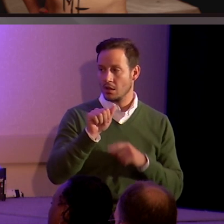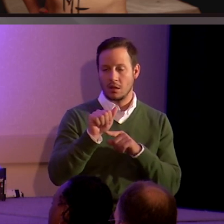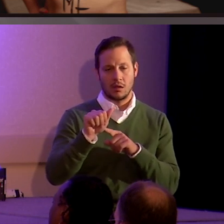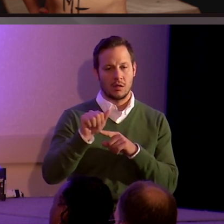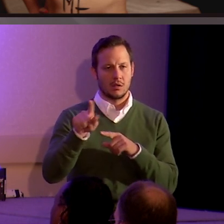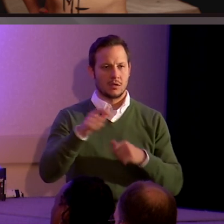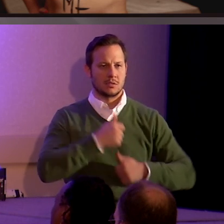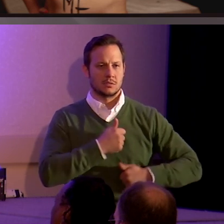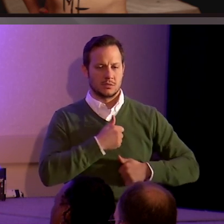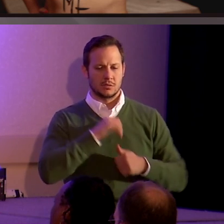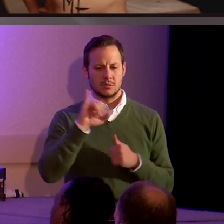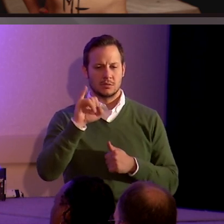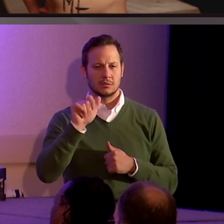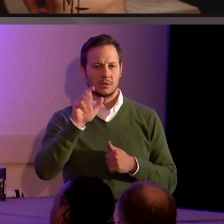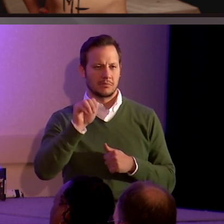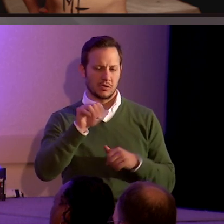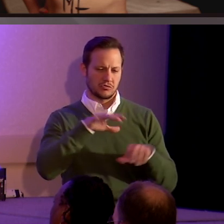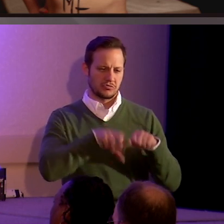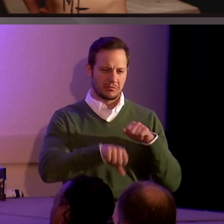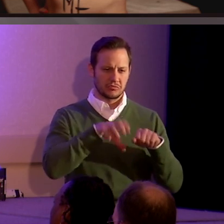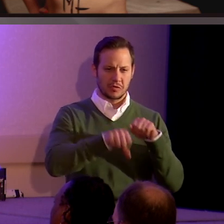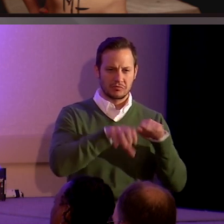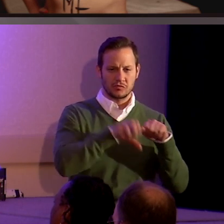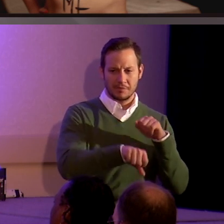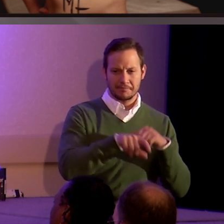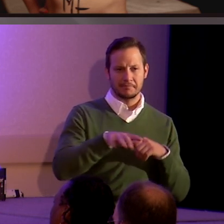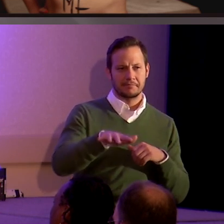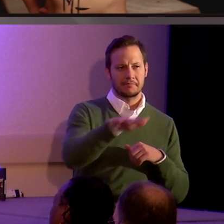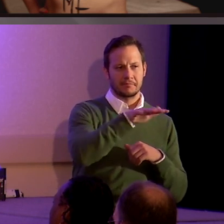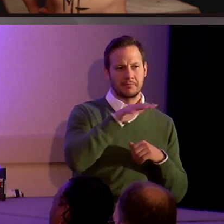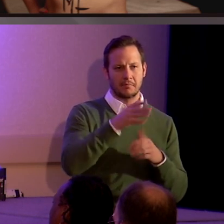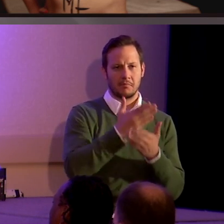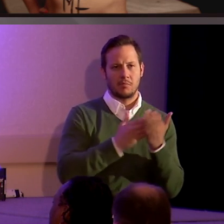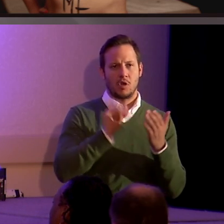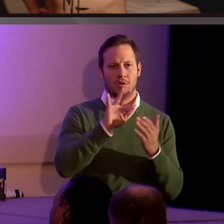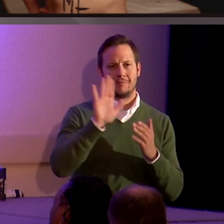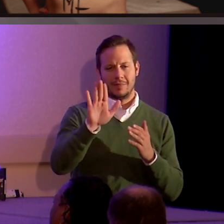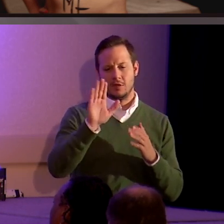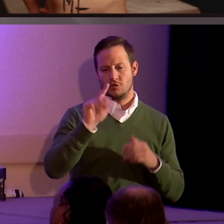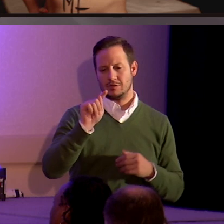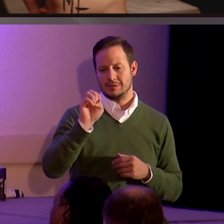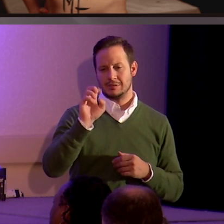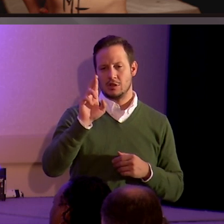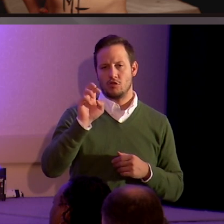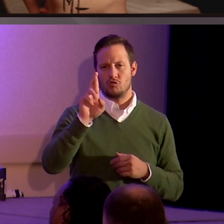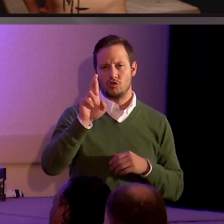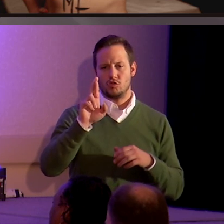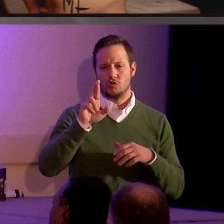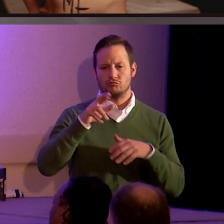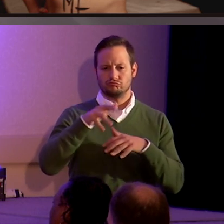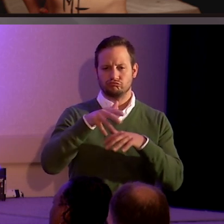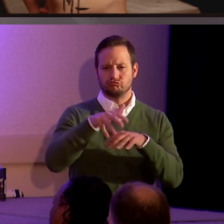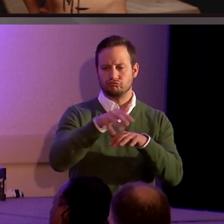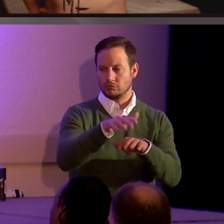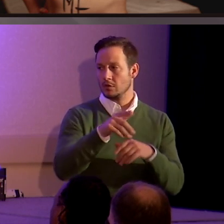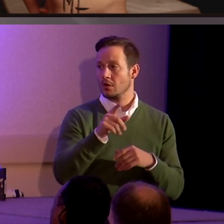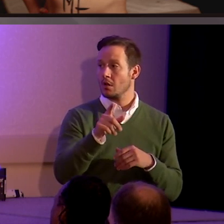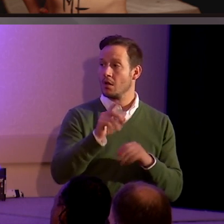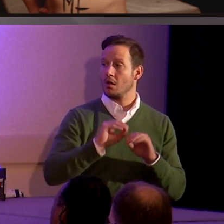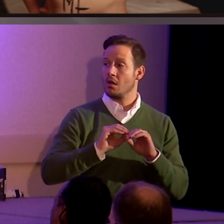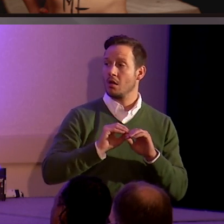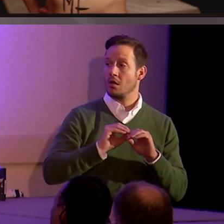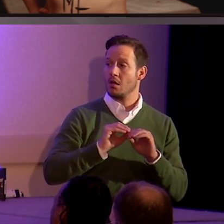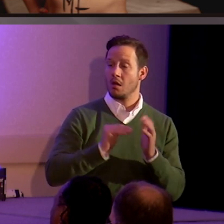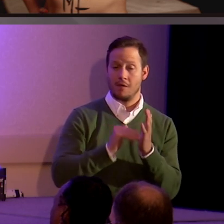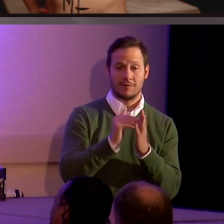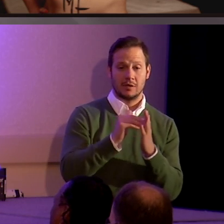out mass rapes in the 90s as part of its terror campaign. In response, nudity has often been used